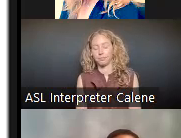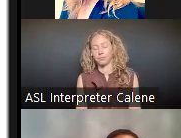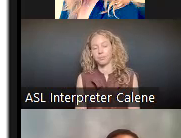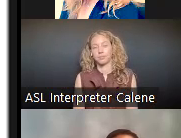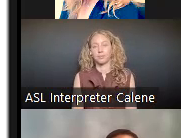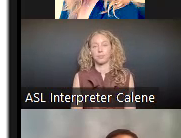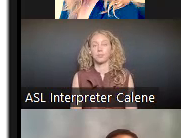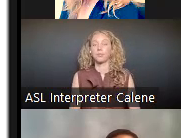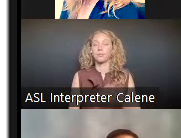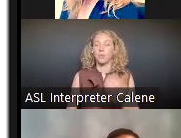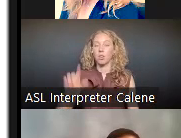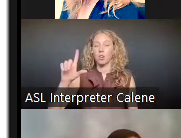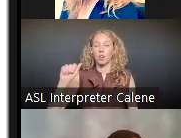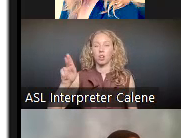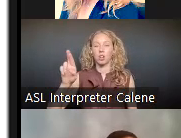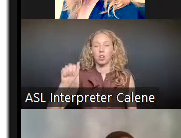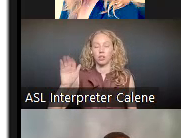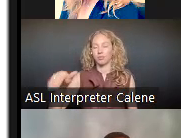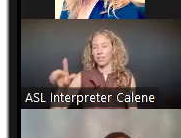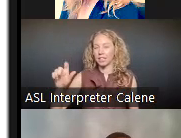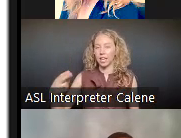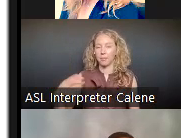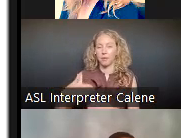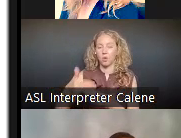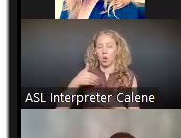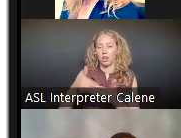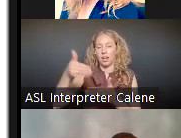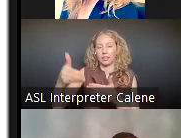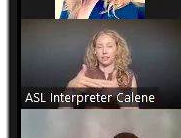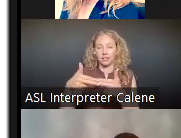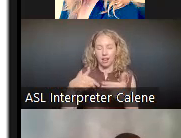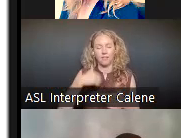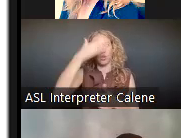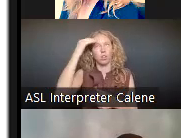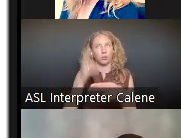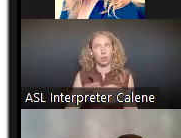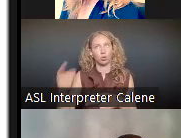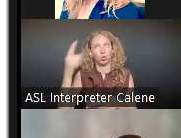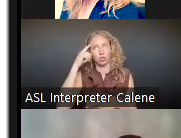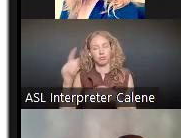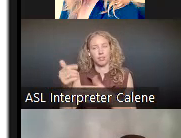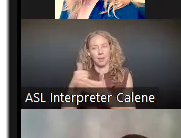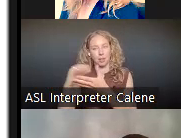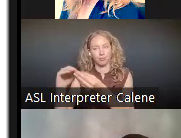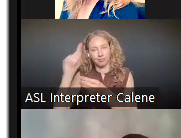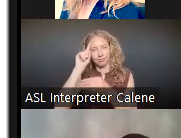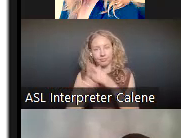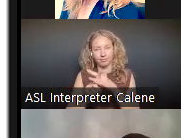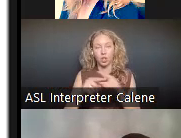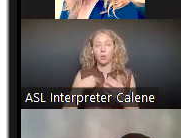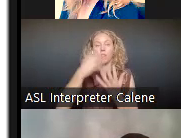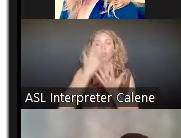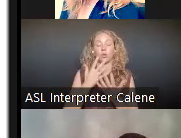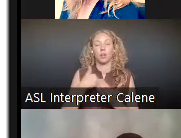And Leah, before I go to the next slide, I just want to note, because I forgot to mention it before and you just made me think of it. We have unfortunately also